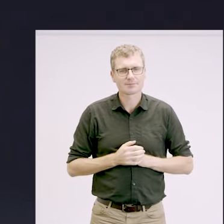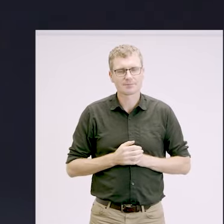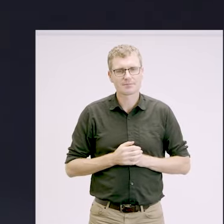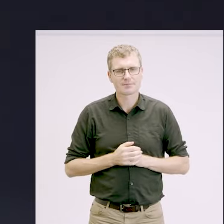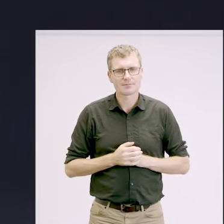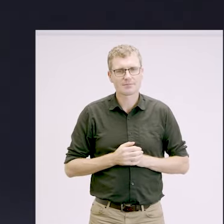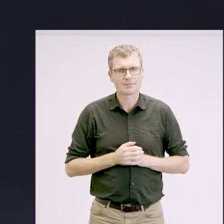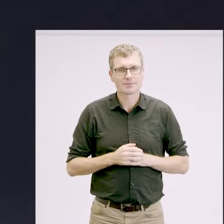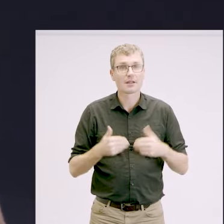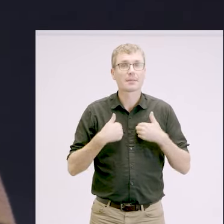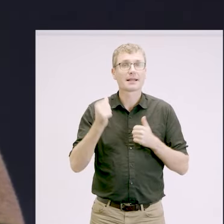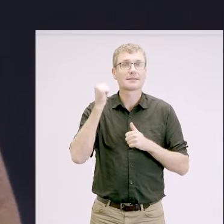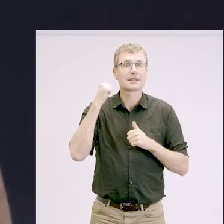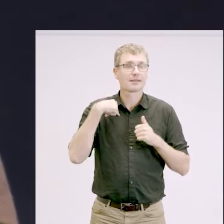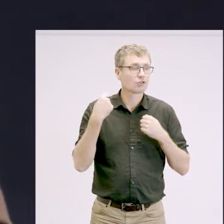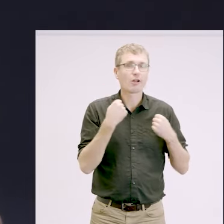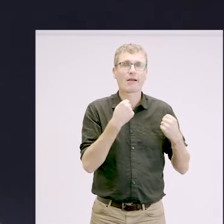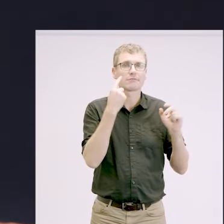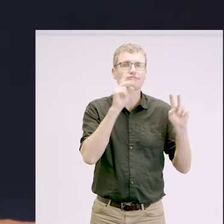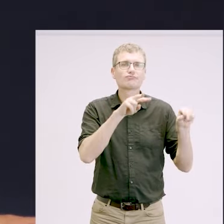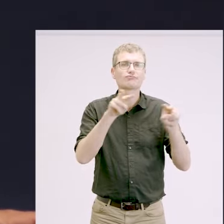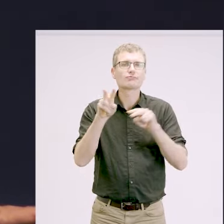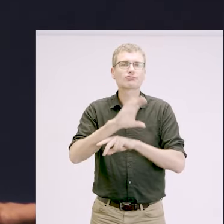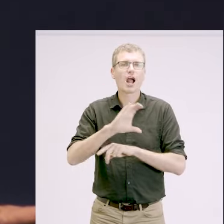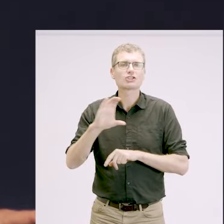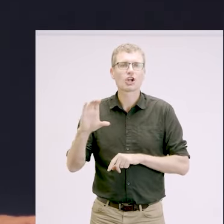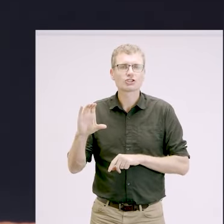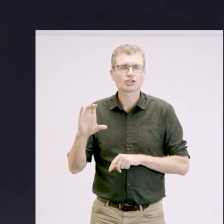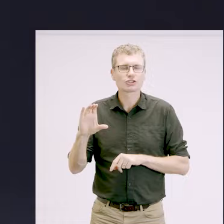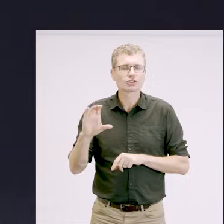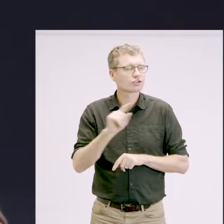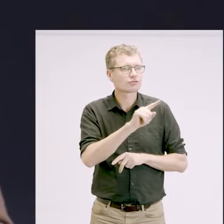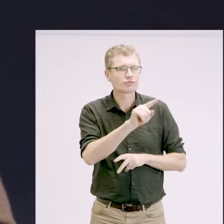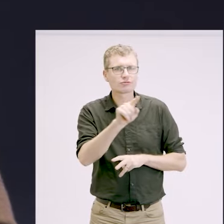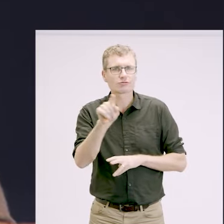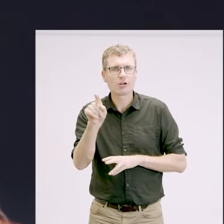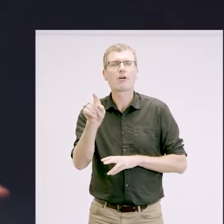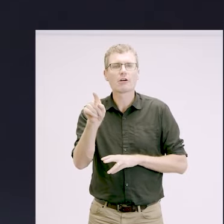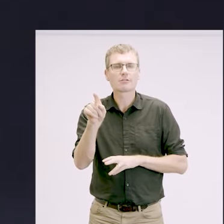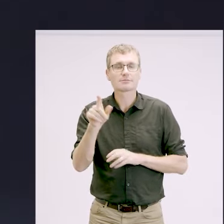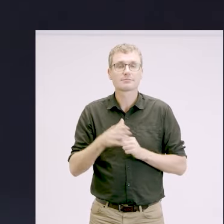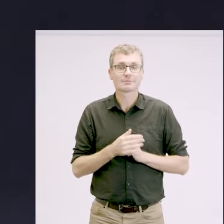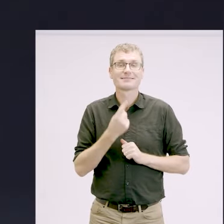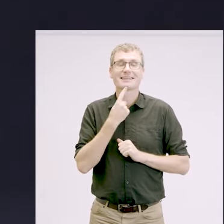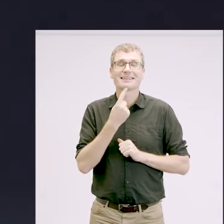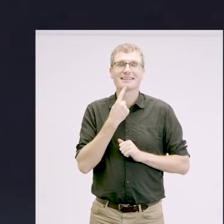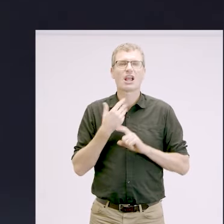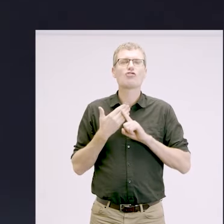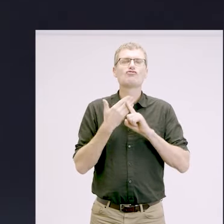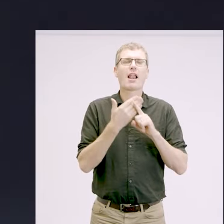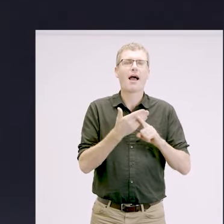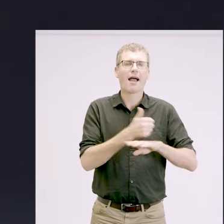foundation, right? Again, I was aware as we drove around yesterday that it's very, very easy